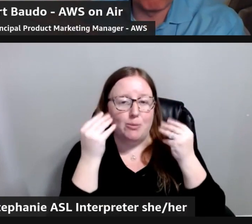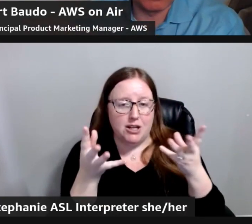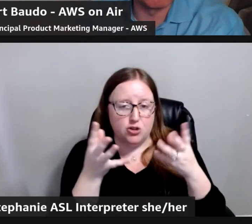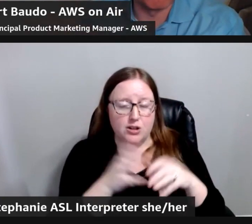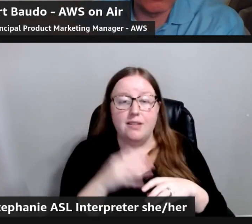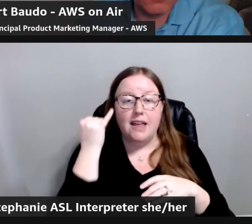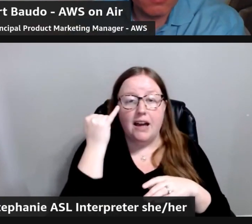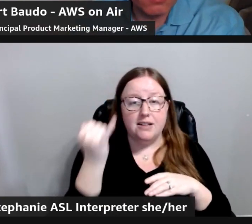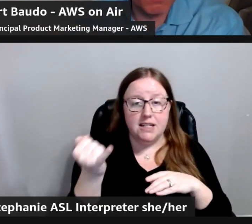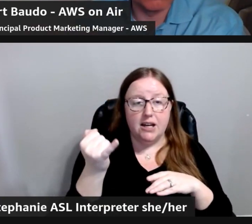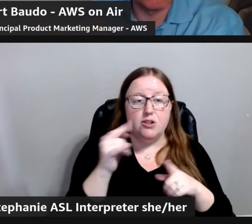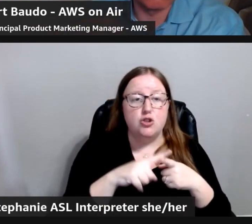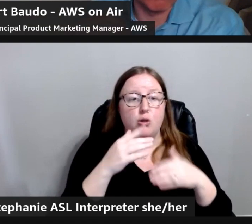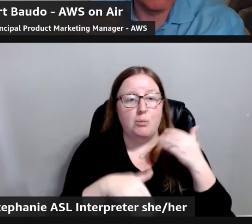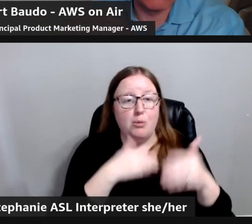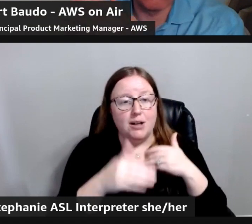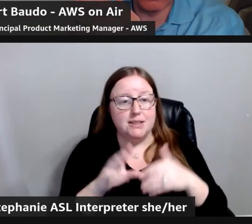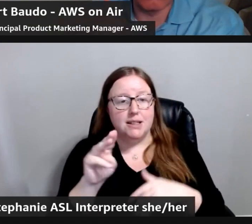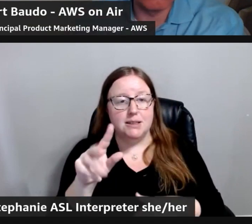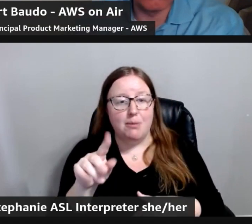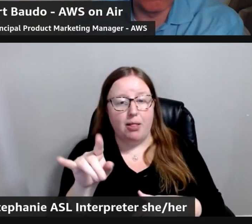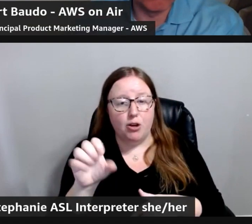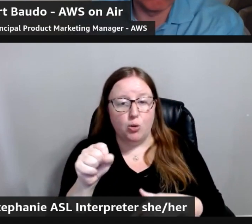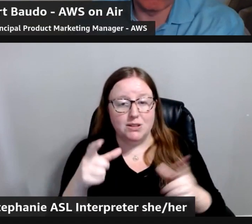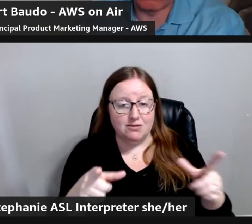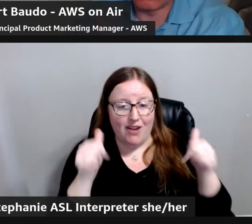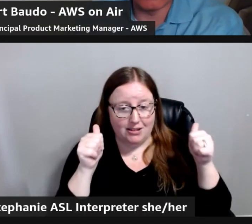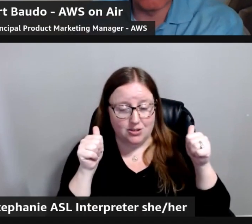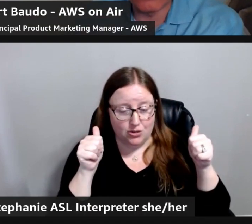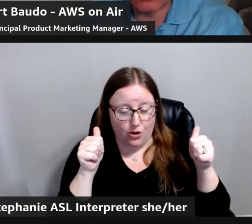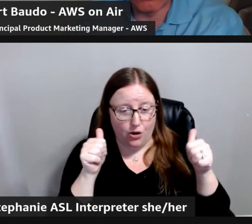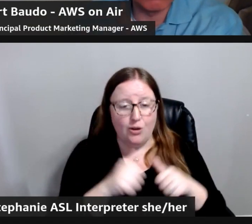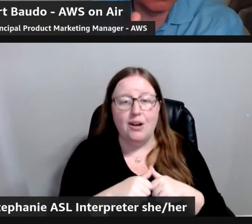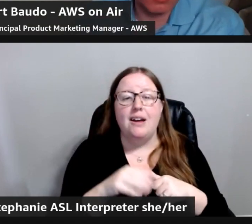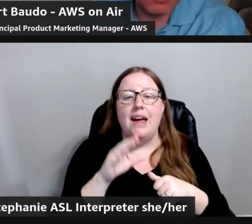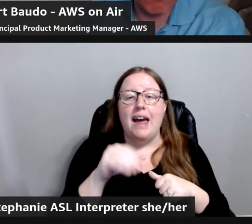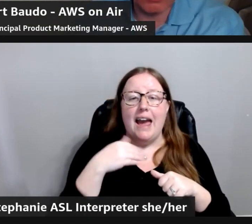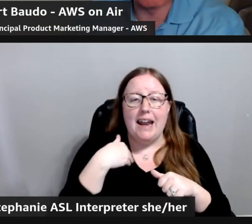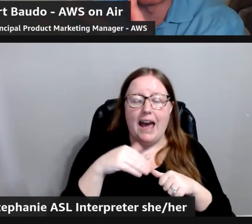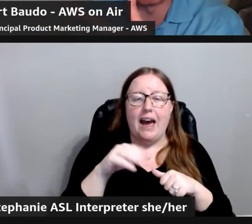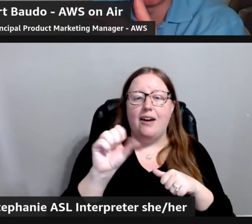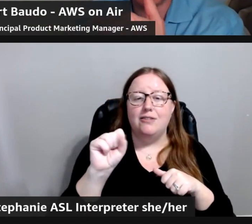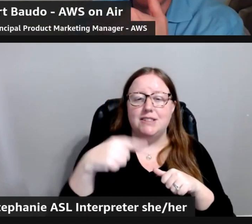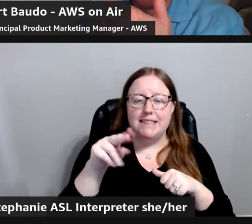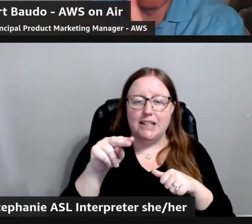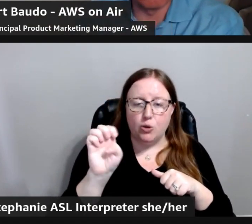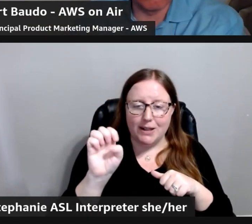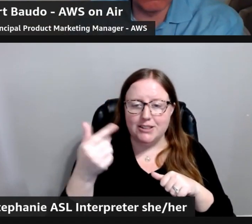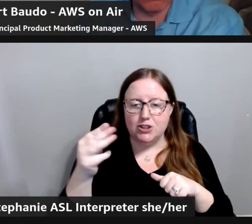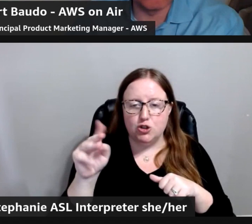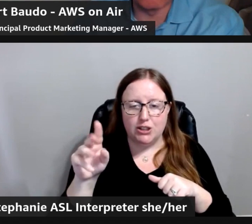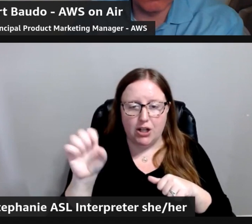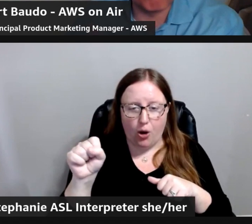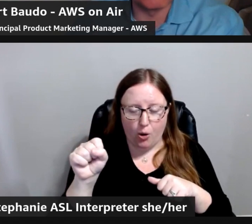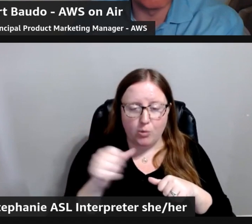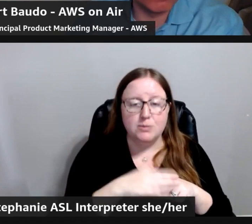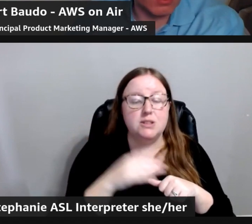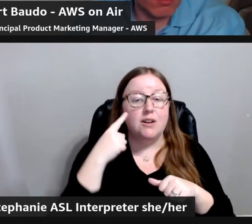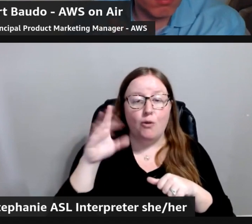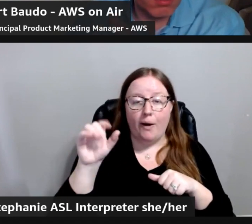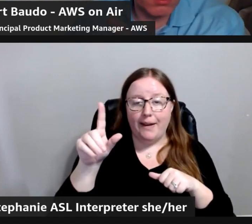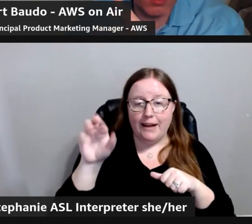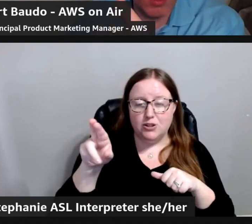idea of being able to process these molecules faster and, sequence genomes in the case of cancer and whatnot, direct